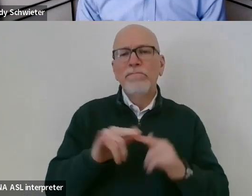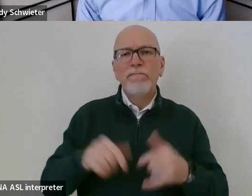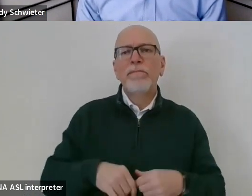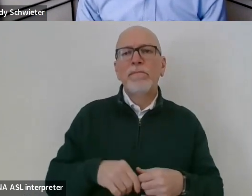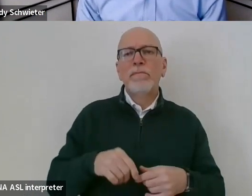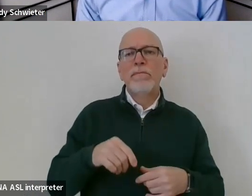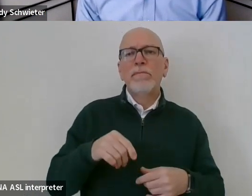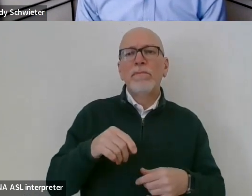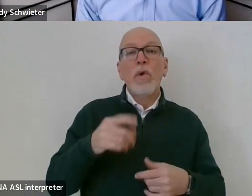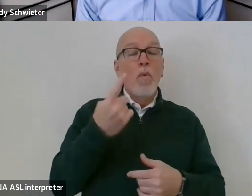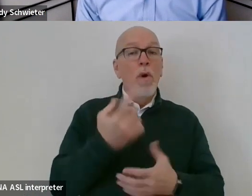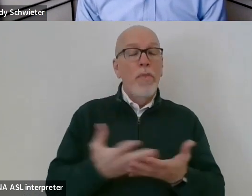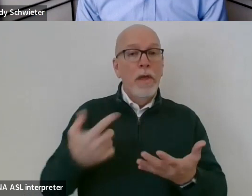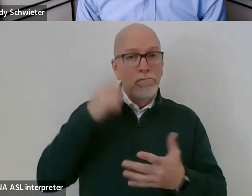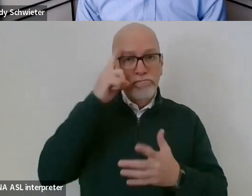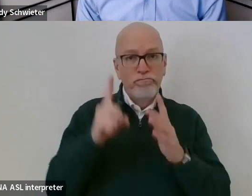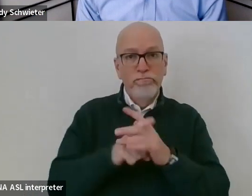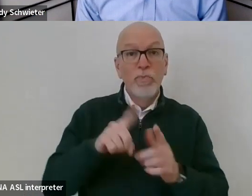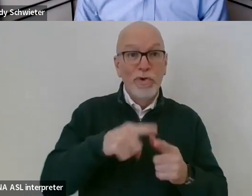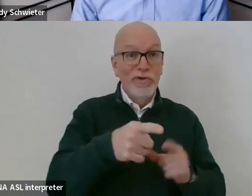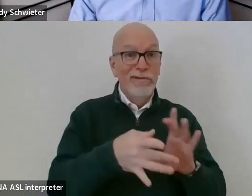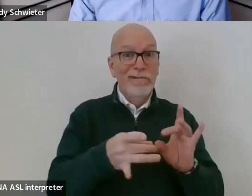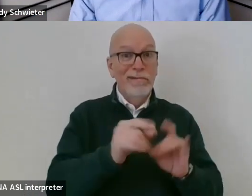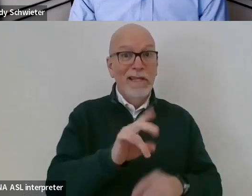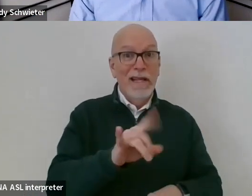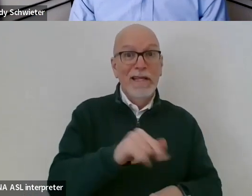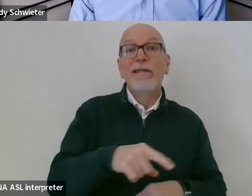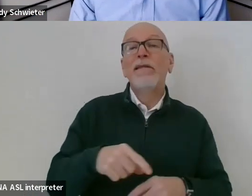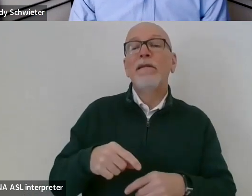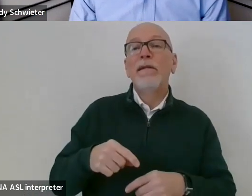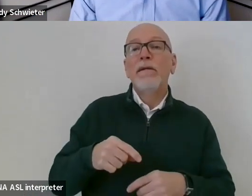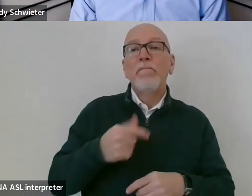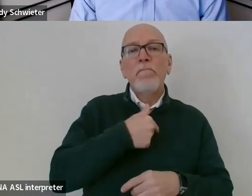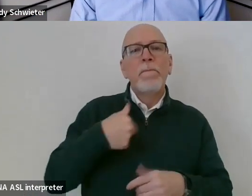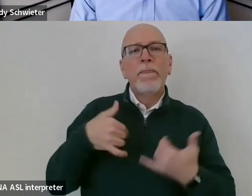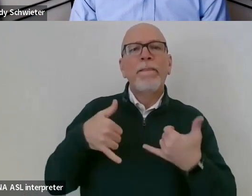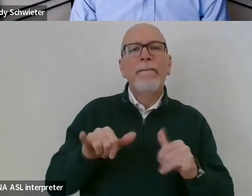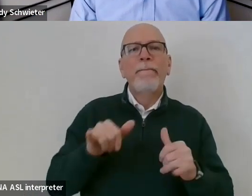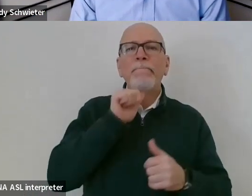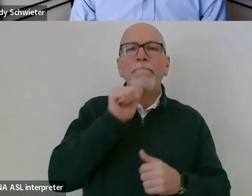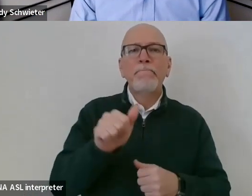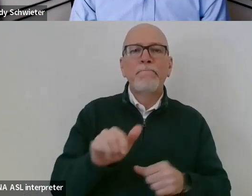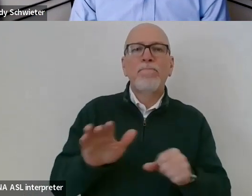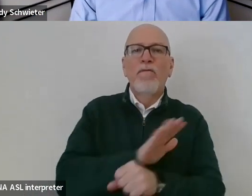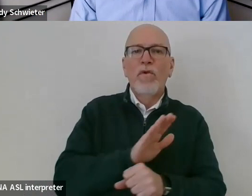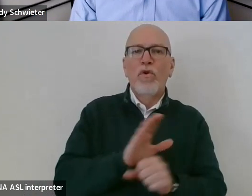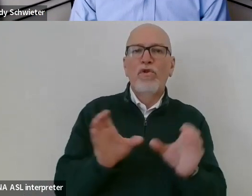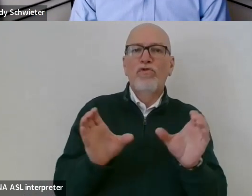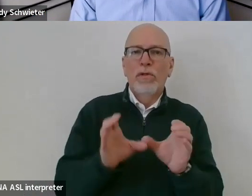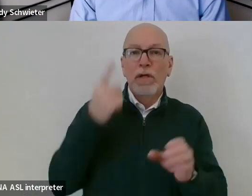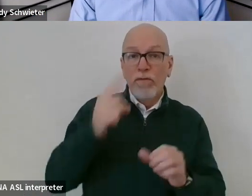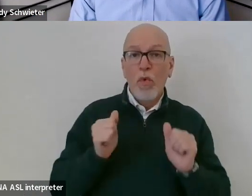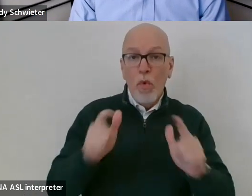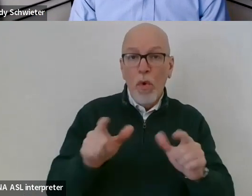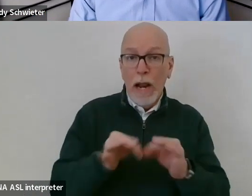of the things that jumped to mind right away when you were speaking, Andy, is, we still aren't fully certifying for all